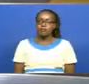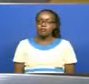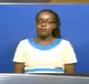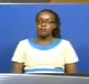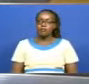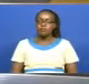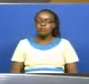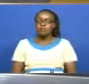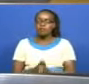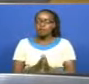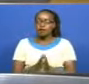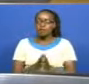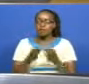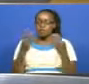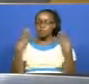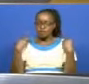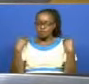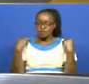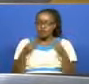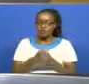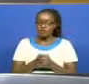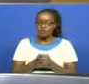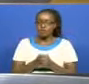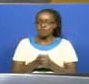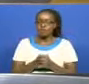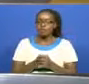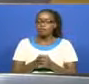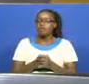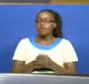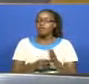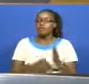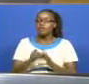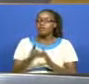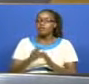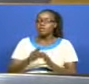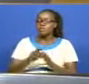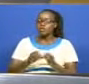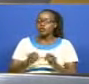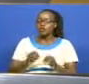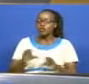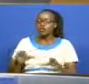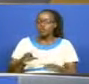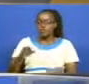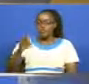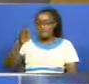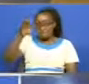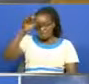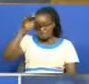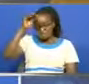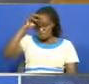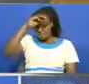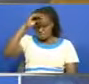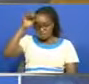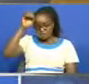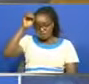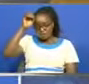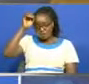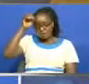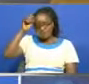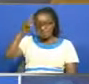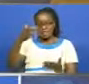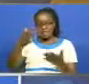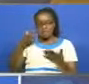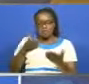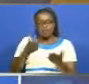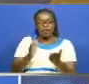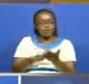Tuangazie mikiki mtazamaji. Kamati ya idara ya ustawi na maendeleo ya kaunti Elgeyo Marakwet CDICC imependekeza